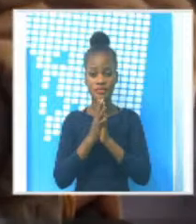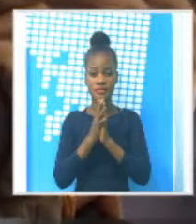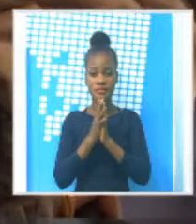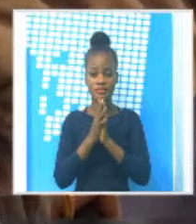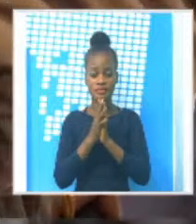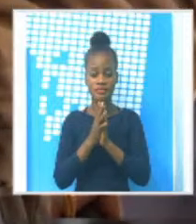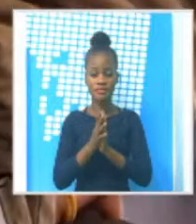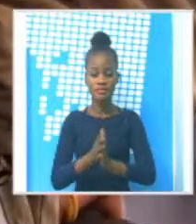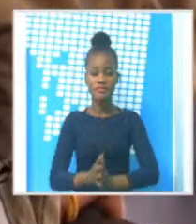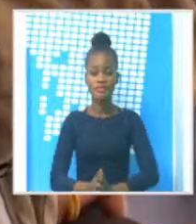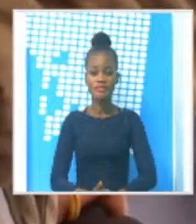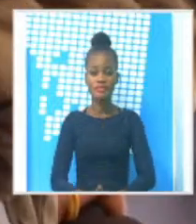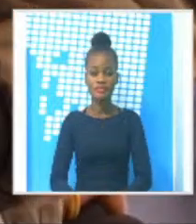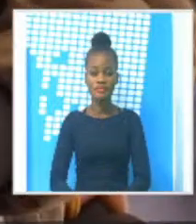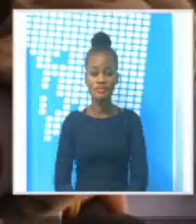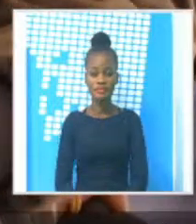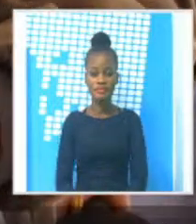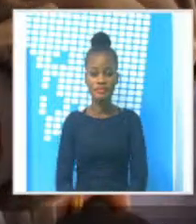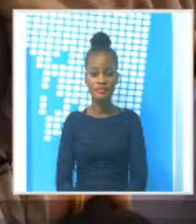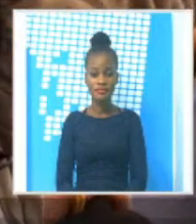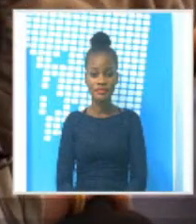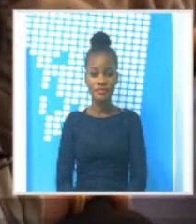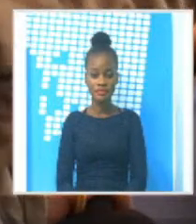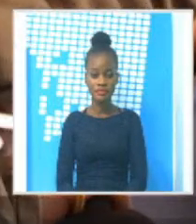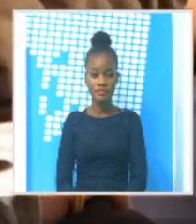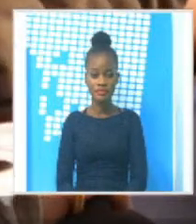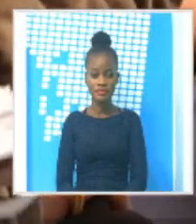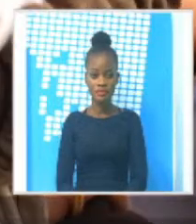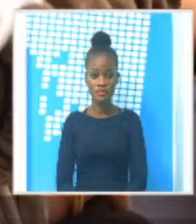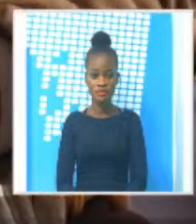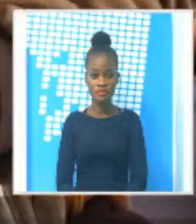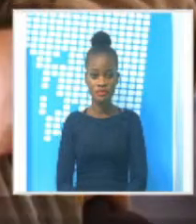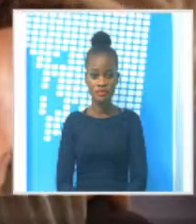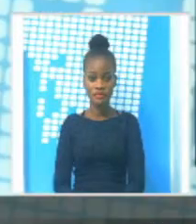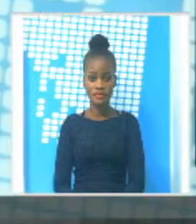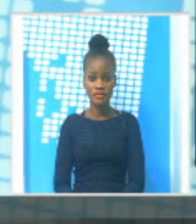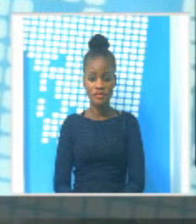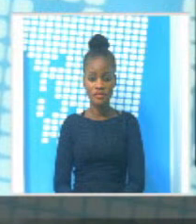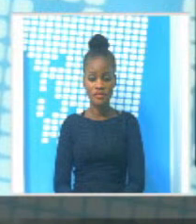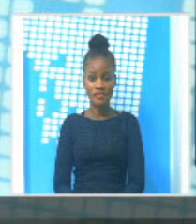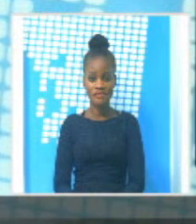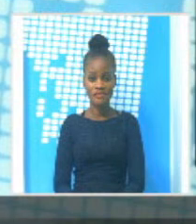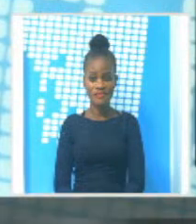Mumbere, Smart 24 TV, Business Today.